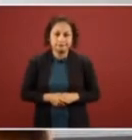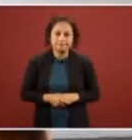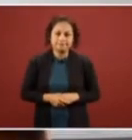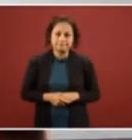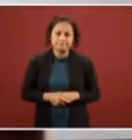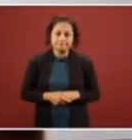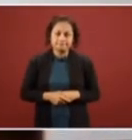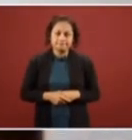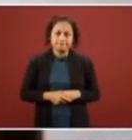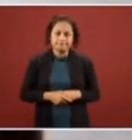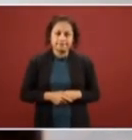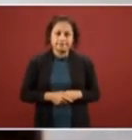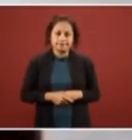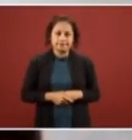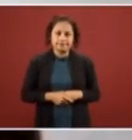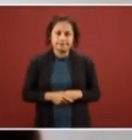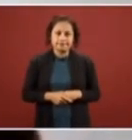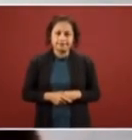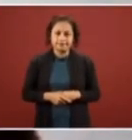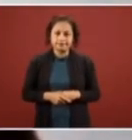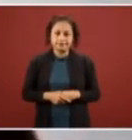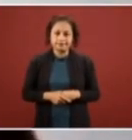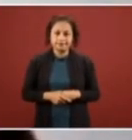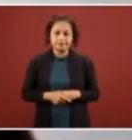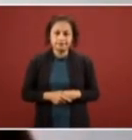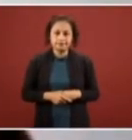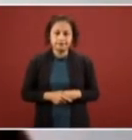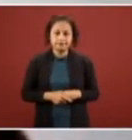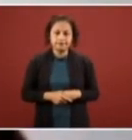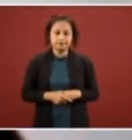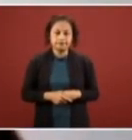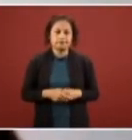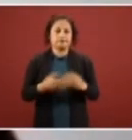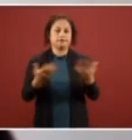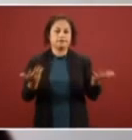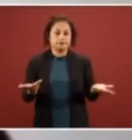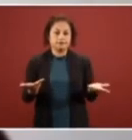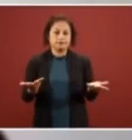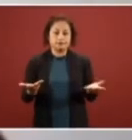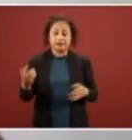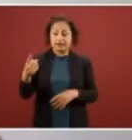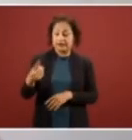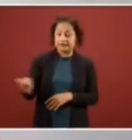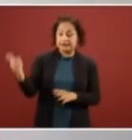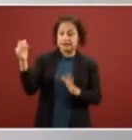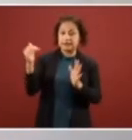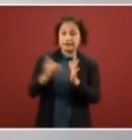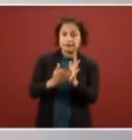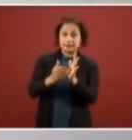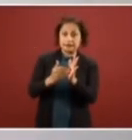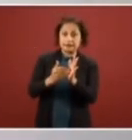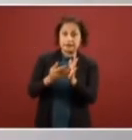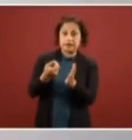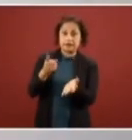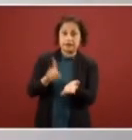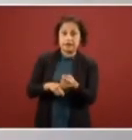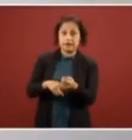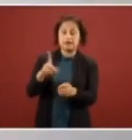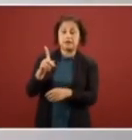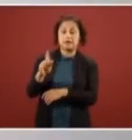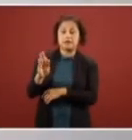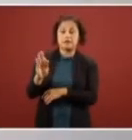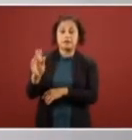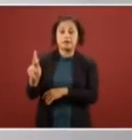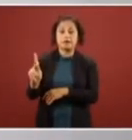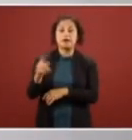Entonces, so therefore, pasar de 100,000 elementos to go from 100,000 este año,